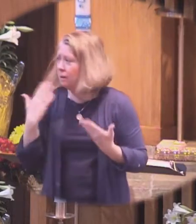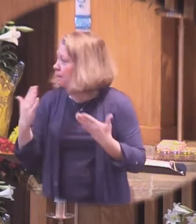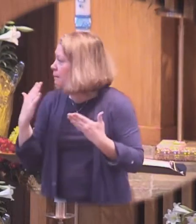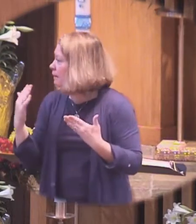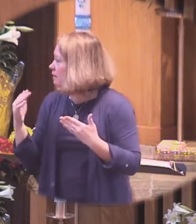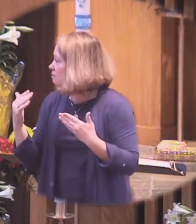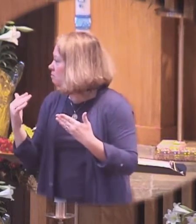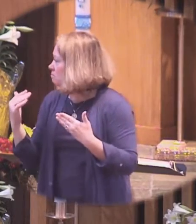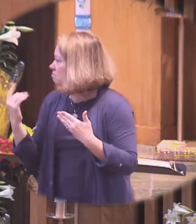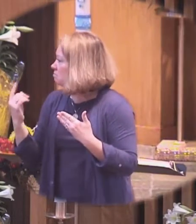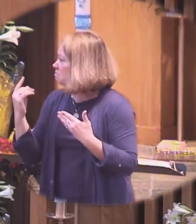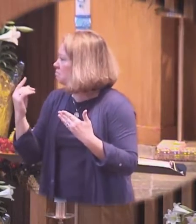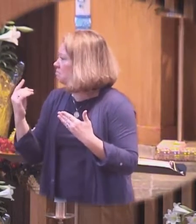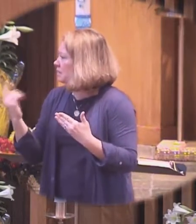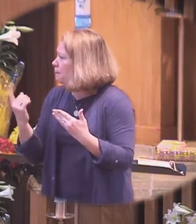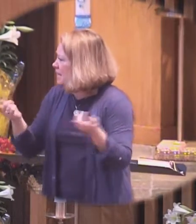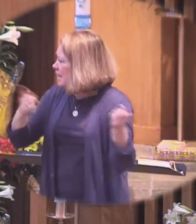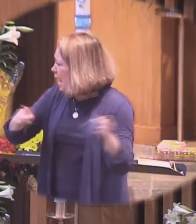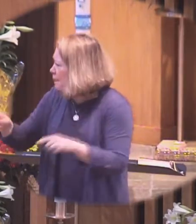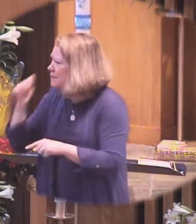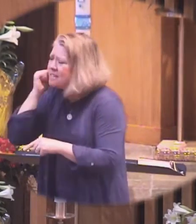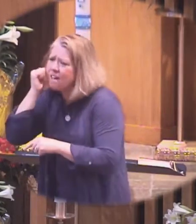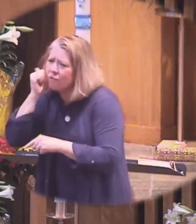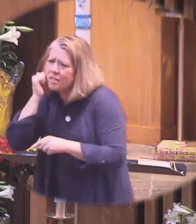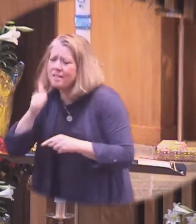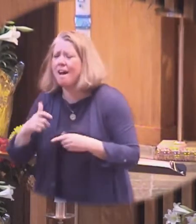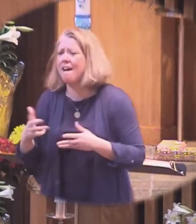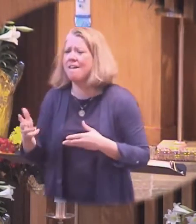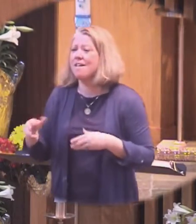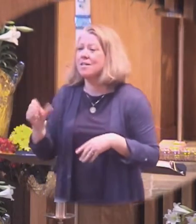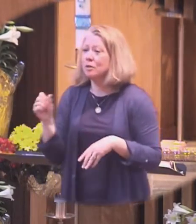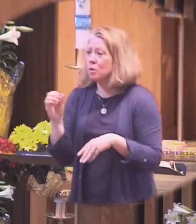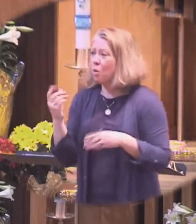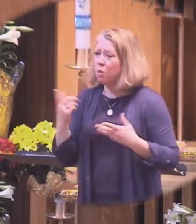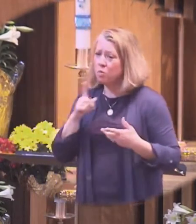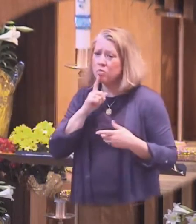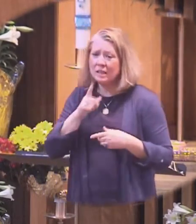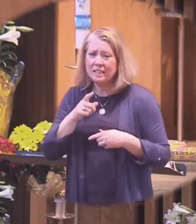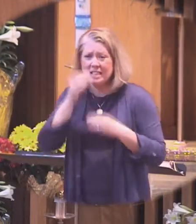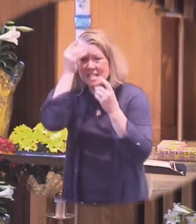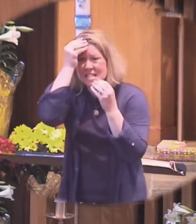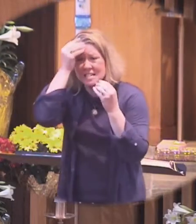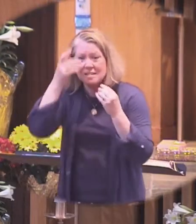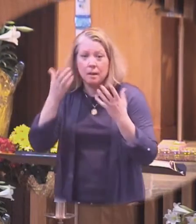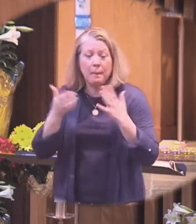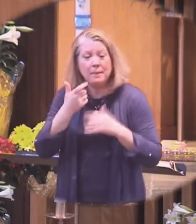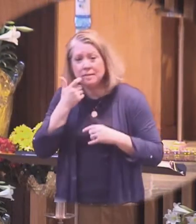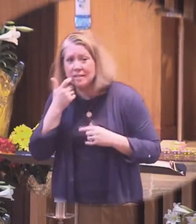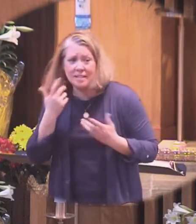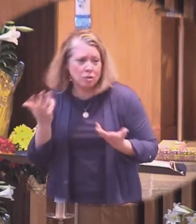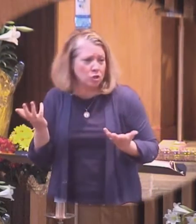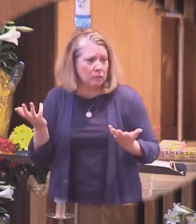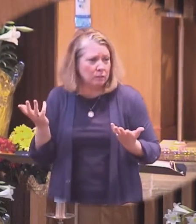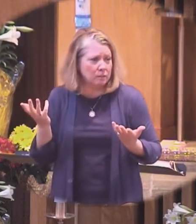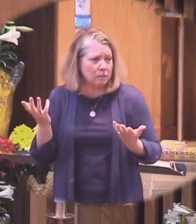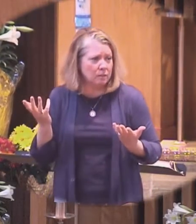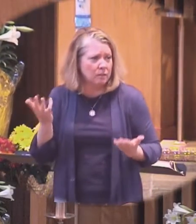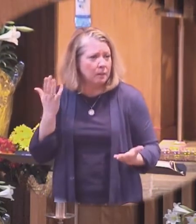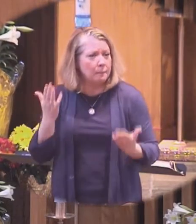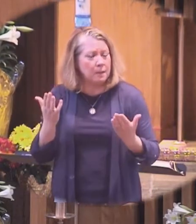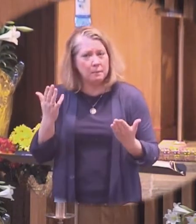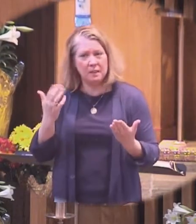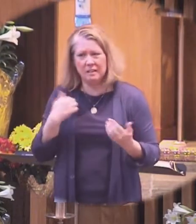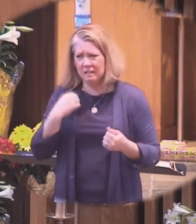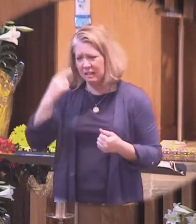maybe something that we watch someone we love go through. Maybe it's an addiction. Maybe it's that thought of those individuals who are separated